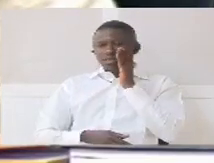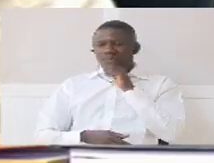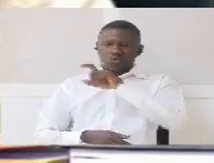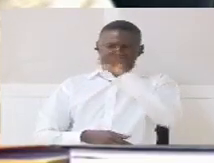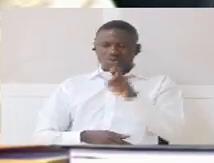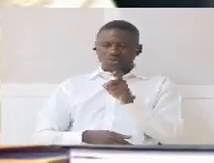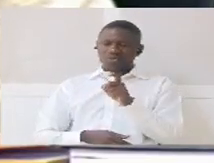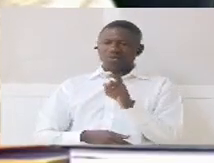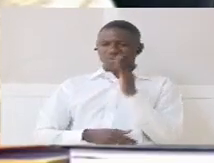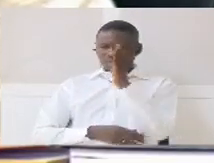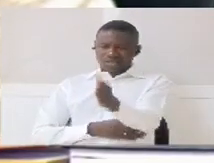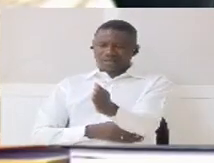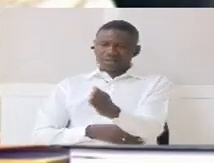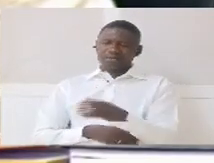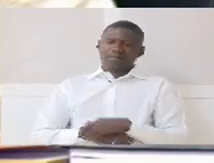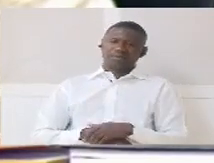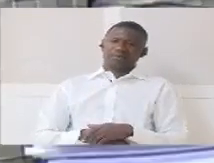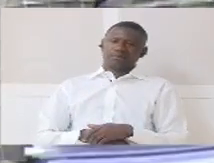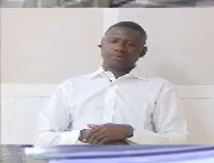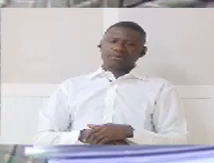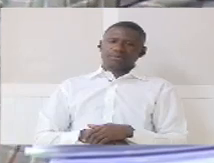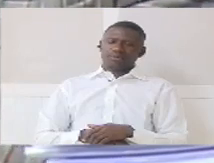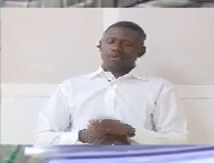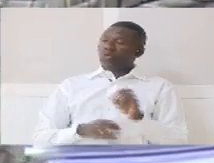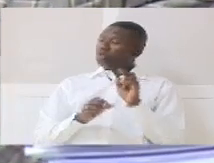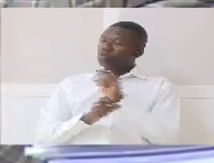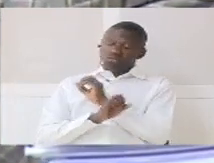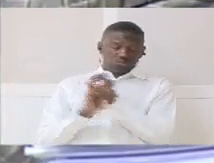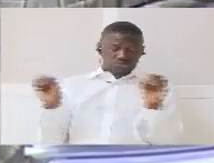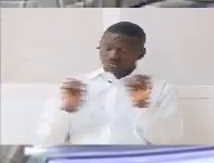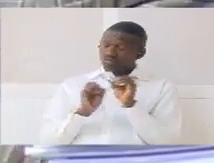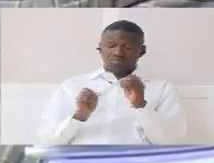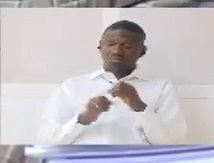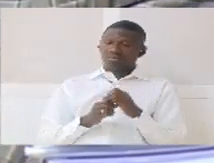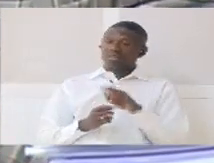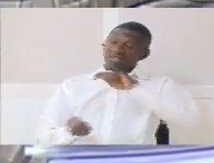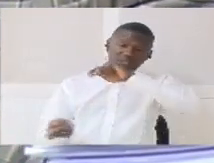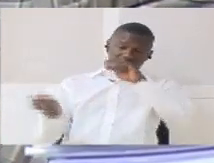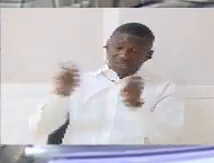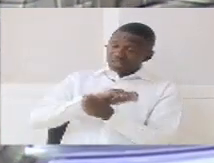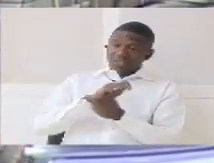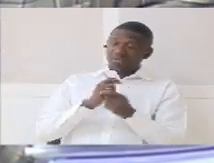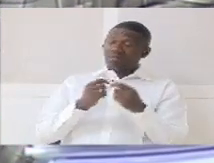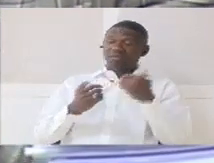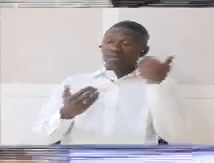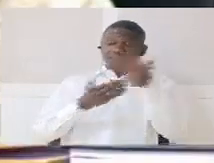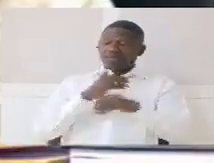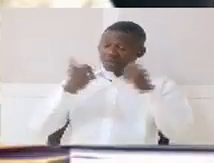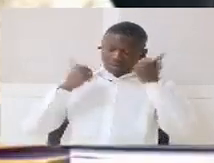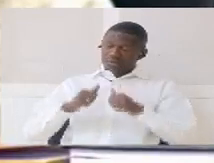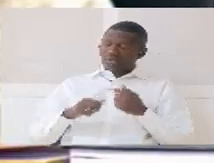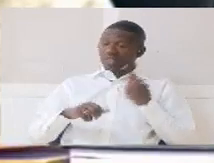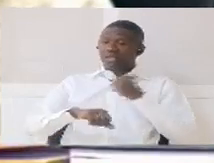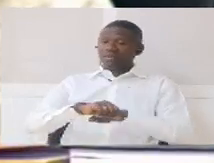changes manke woto. Okay, no, thank you very much. Changes did not take place at that time. So changes manke woto. Thank you very much. Changes start 2017 le.